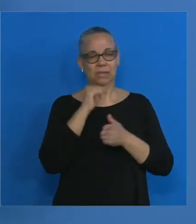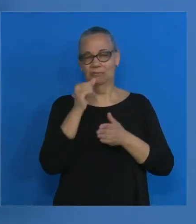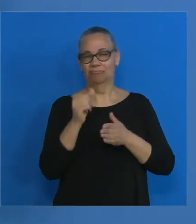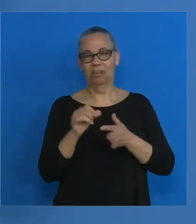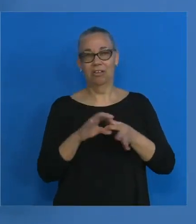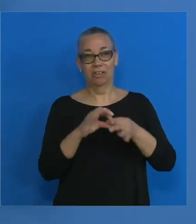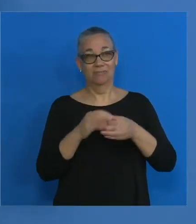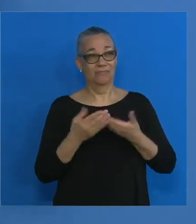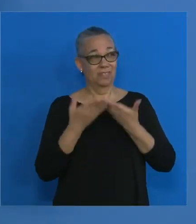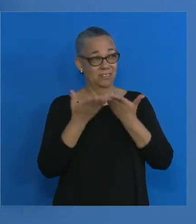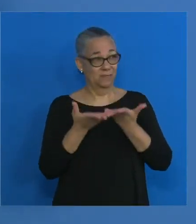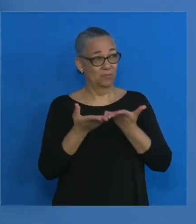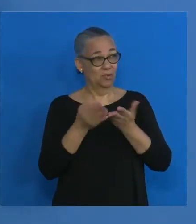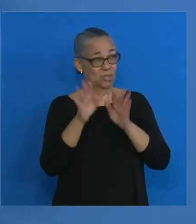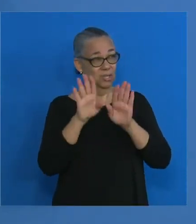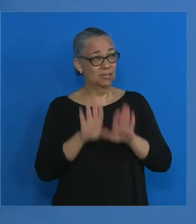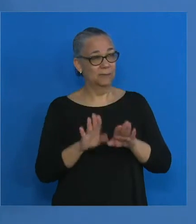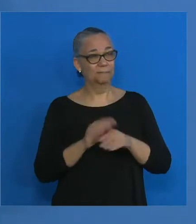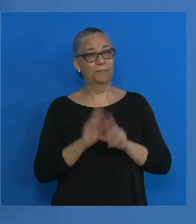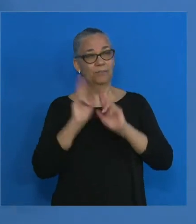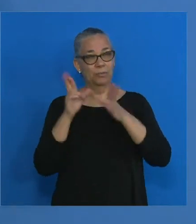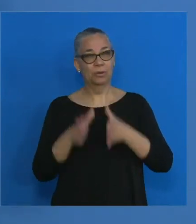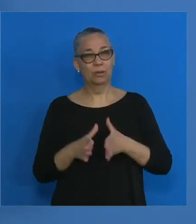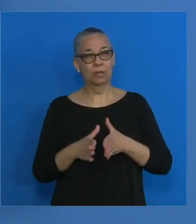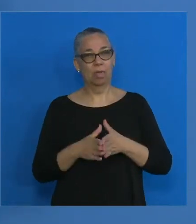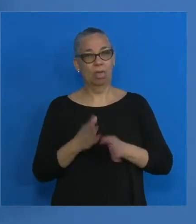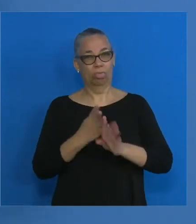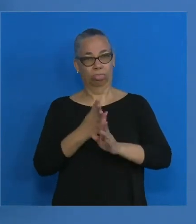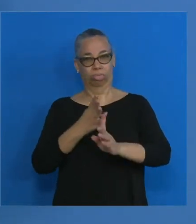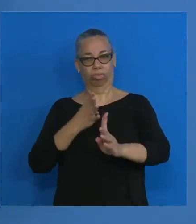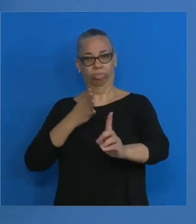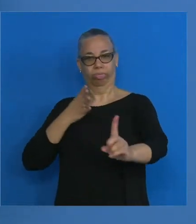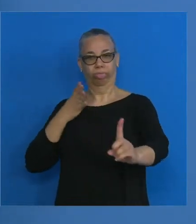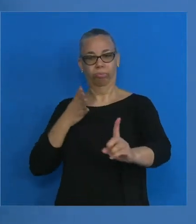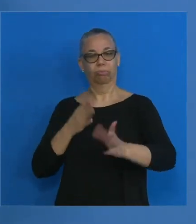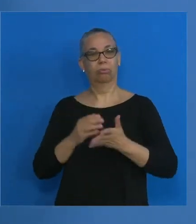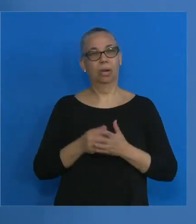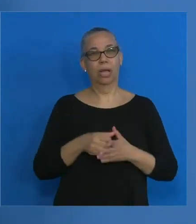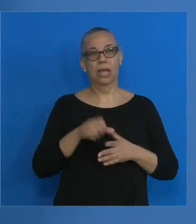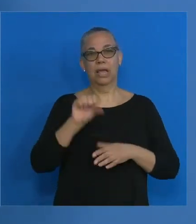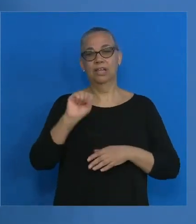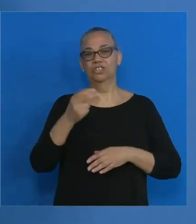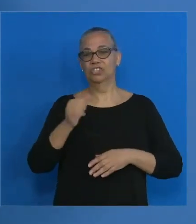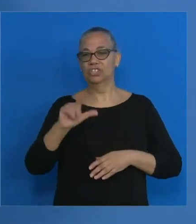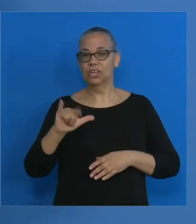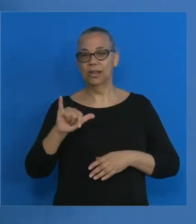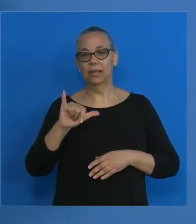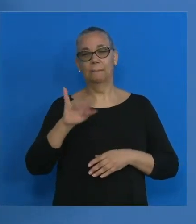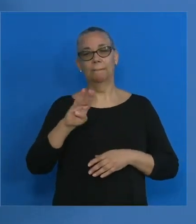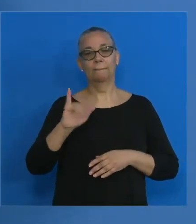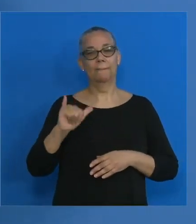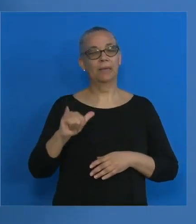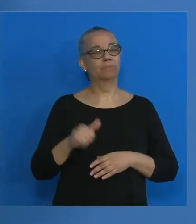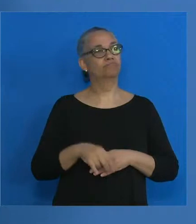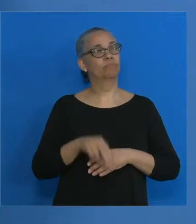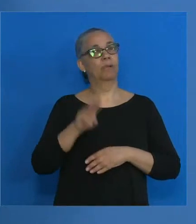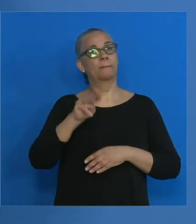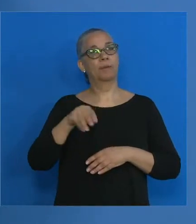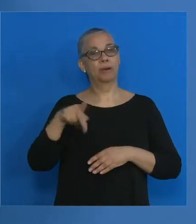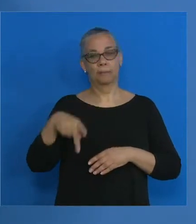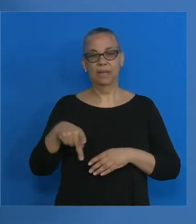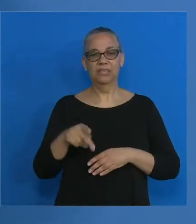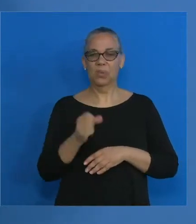you. There were very long lines at Shelley Bay Marketplace on Saturday for tests. I mean, pictures were circulated on social